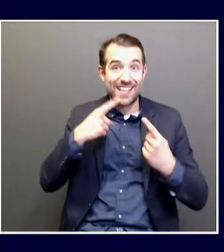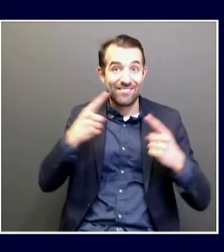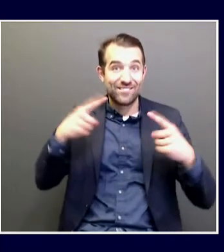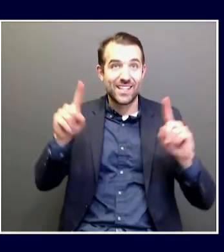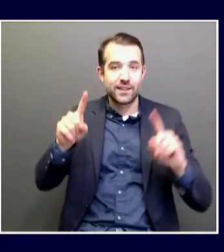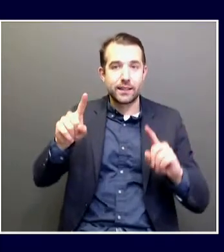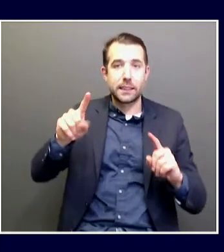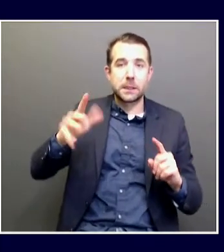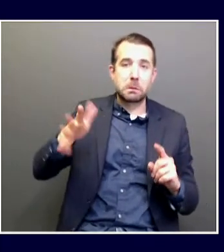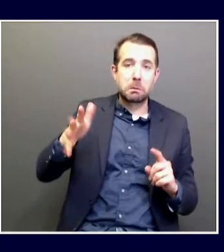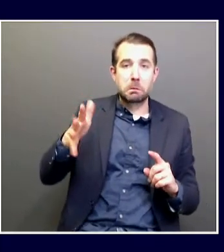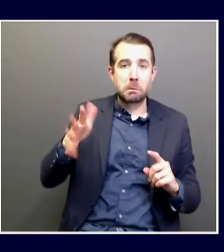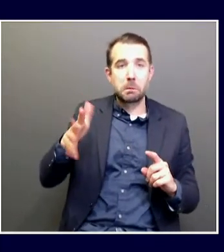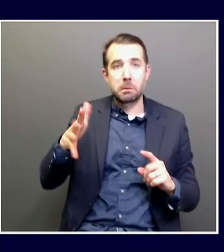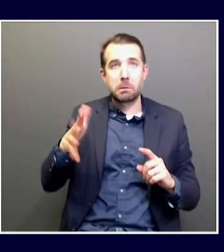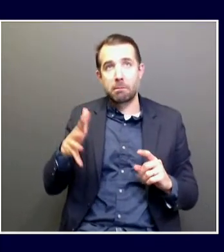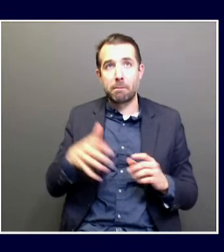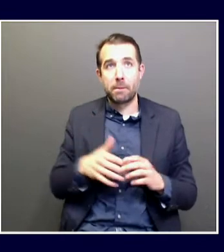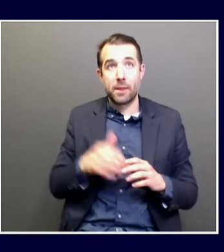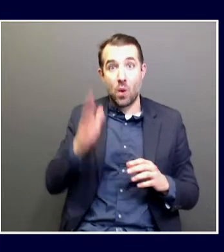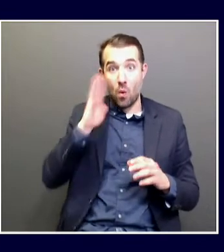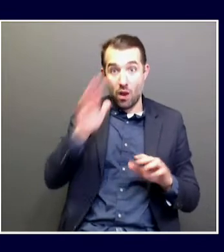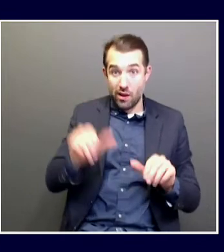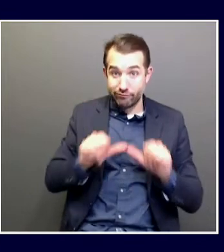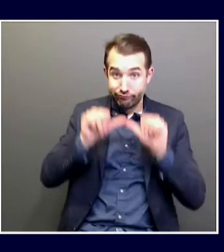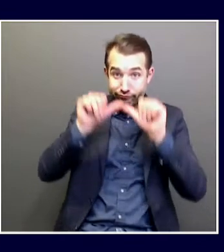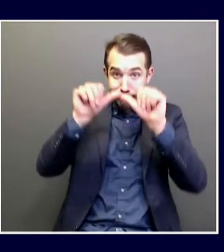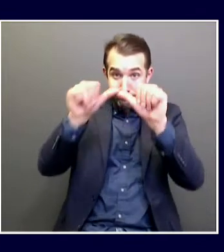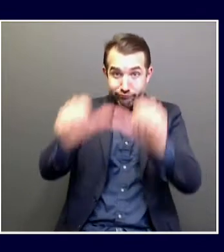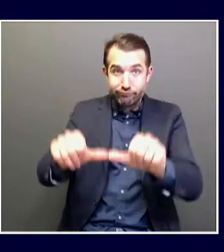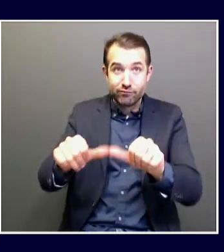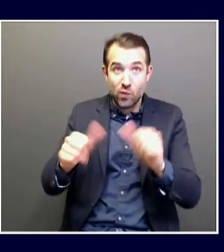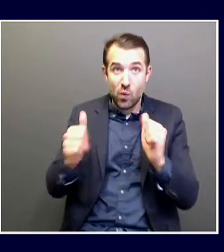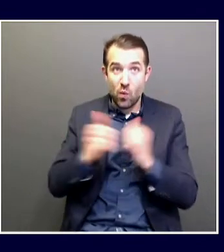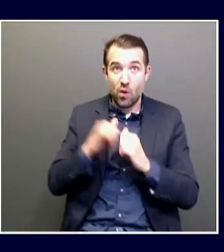on how it may hold up against Omicron.